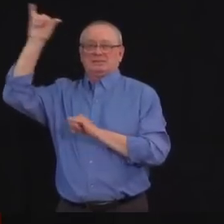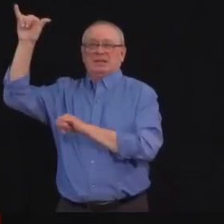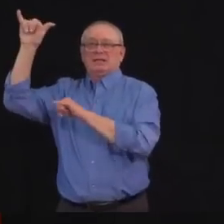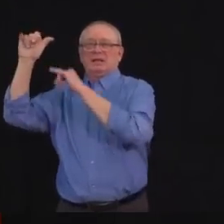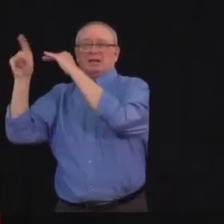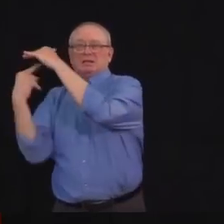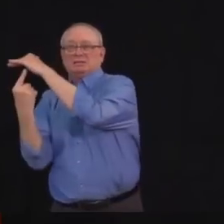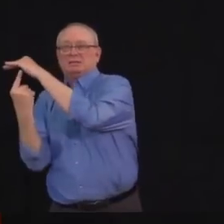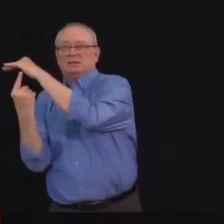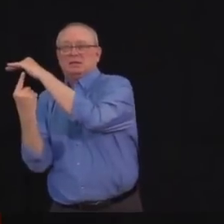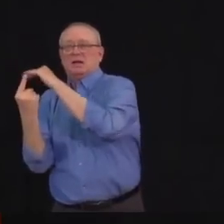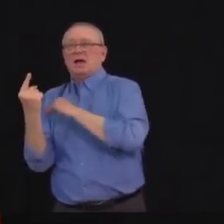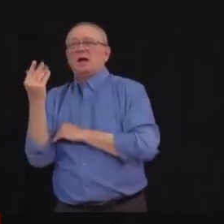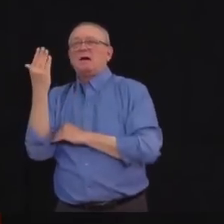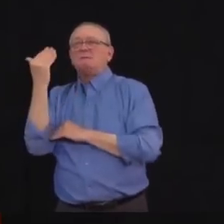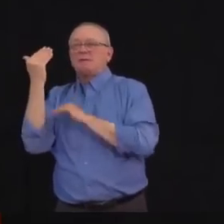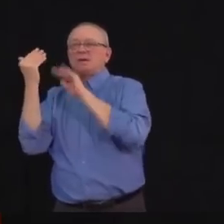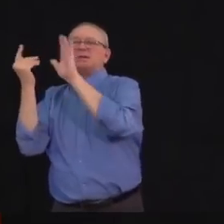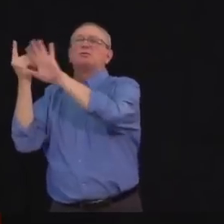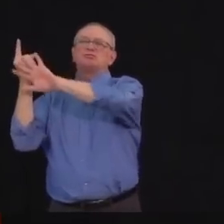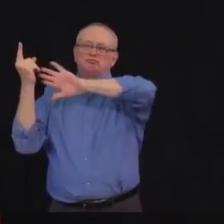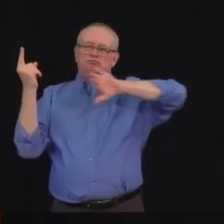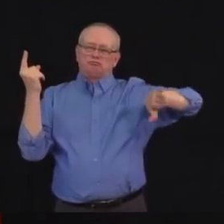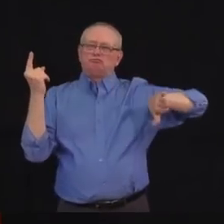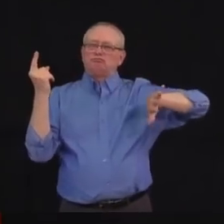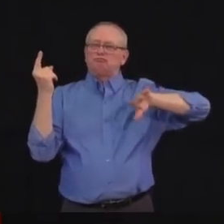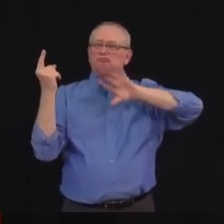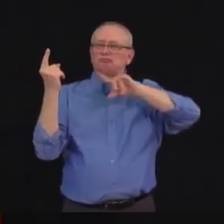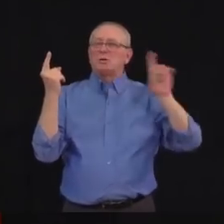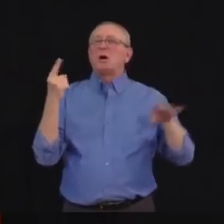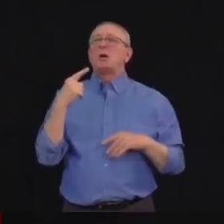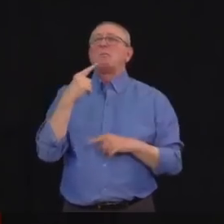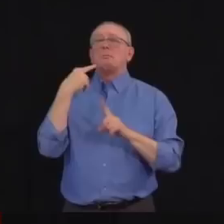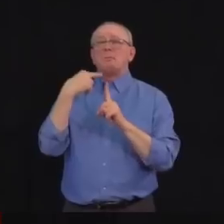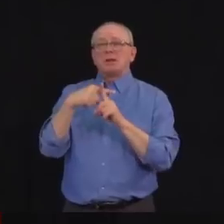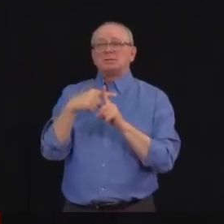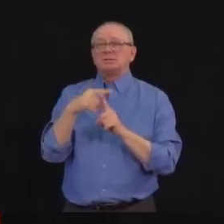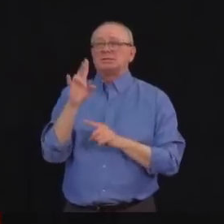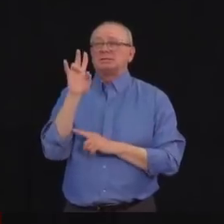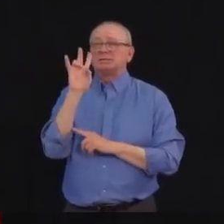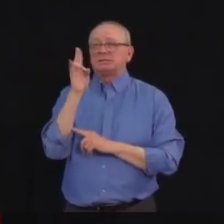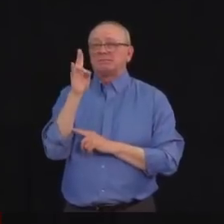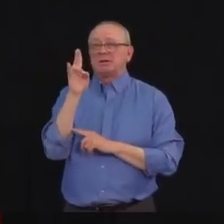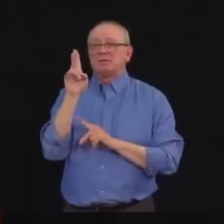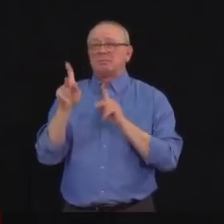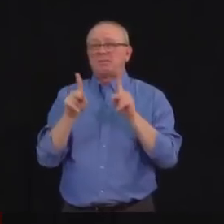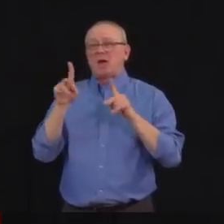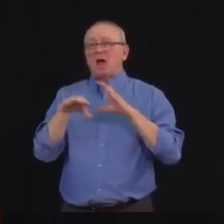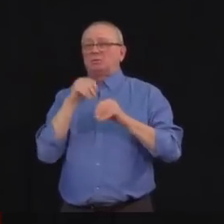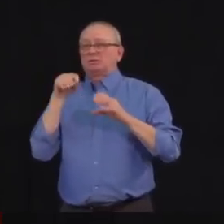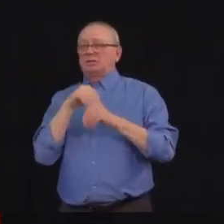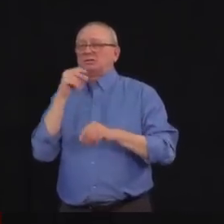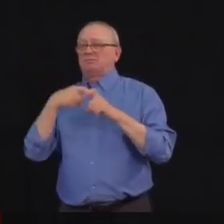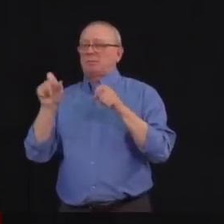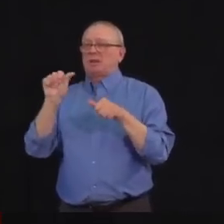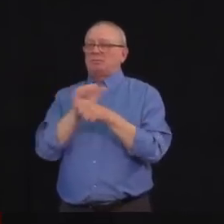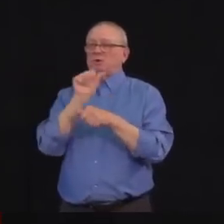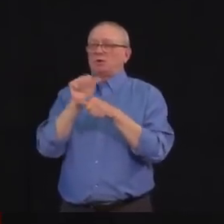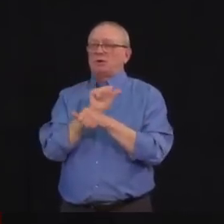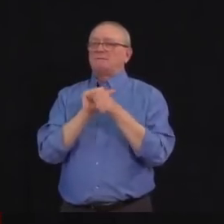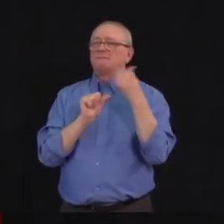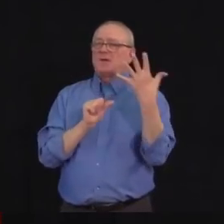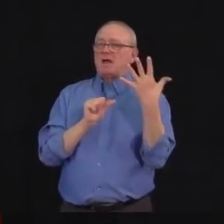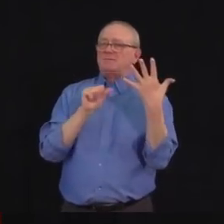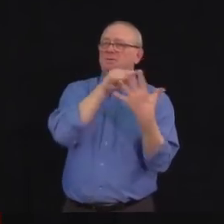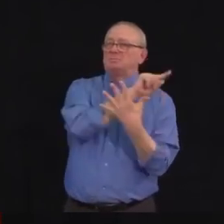off-site. In addition, 7 cases are now being managed outside Alberta, with 5 in BC, 1 in